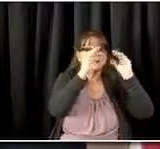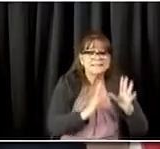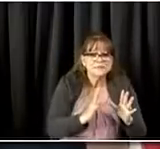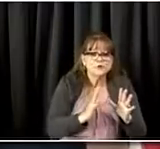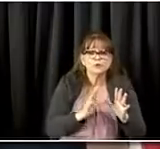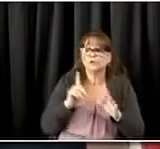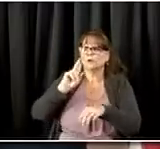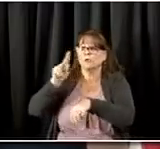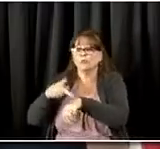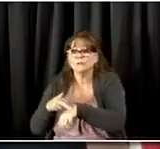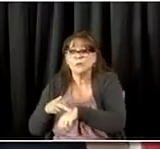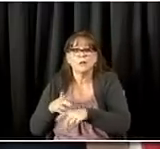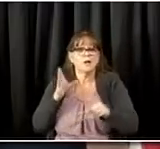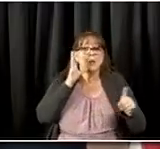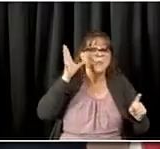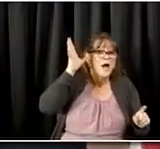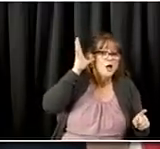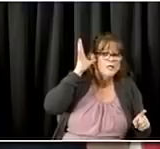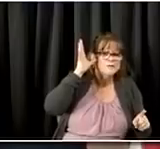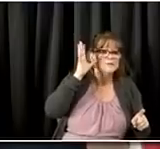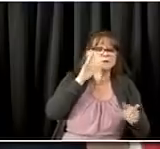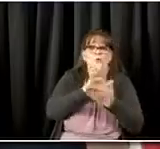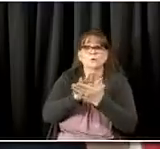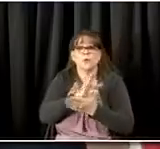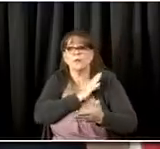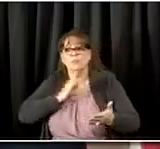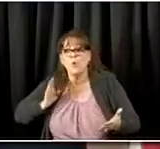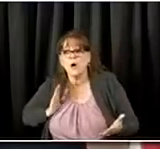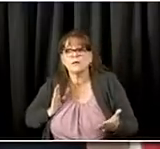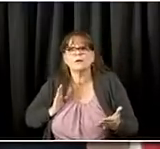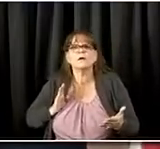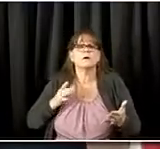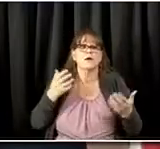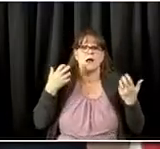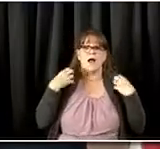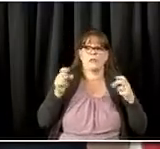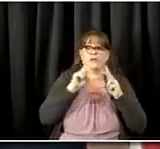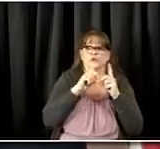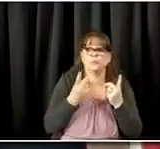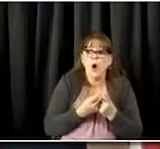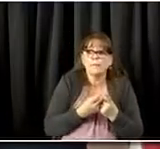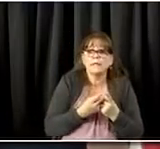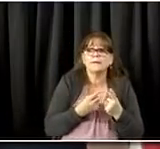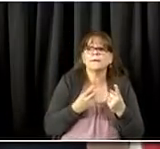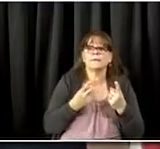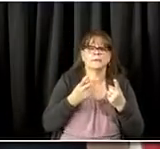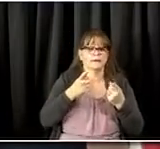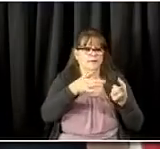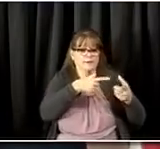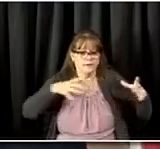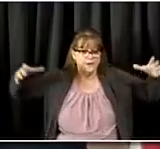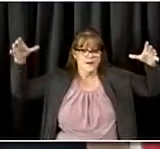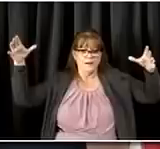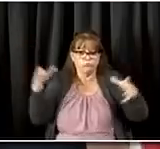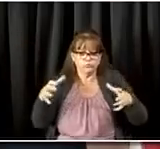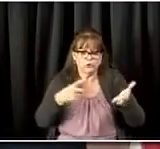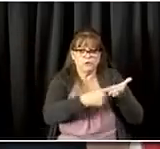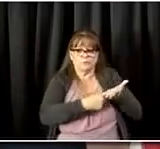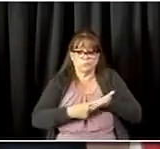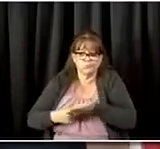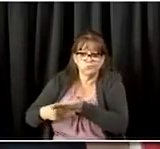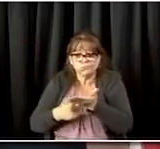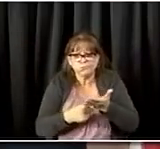school boards and health officials to really help move forward with the support that's needed for kids to return to safe